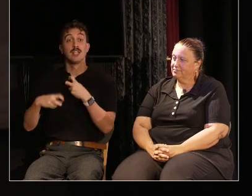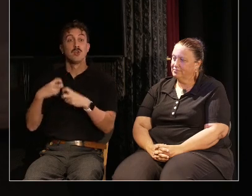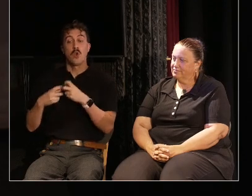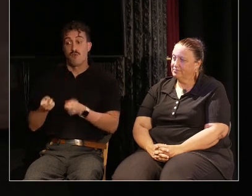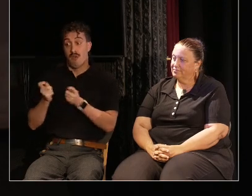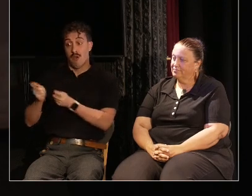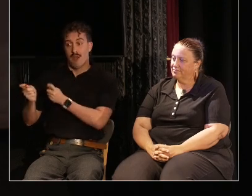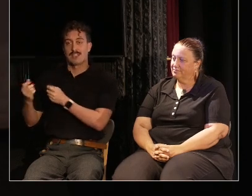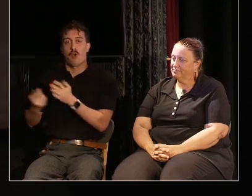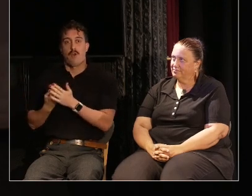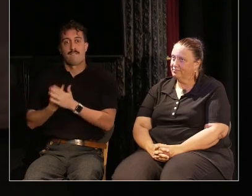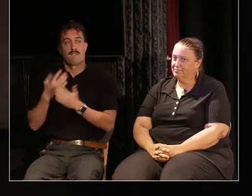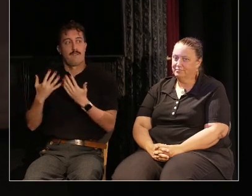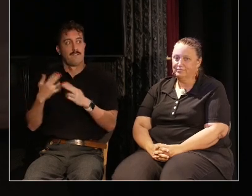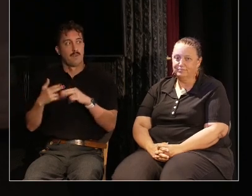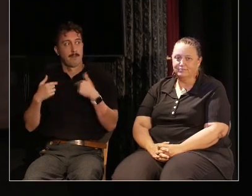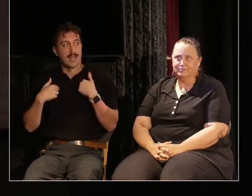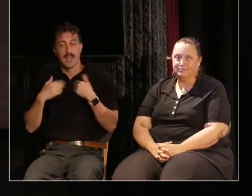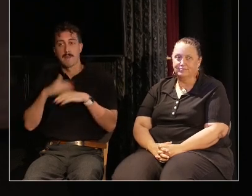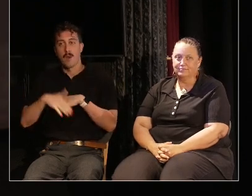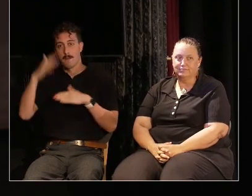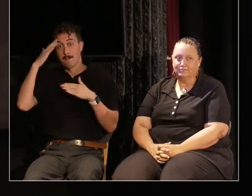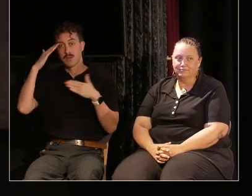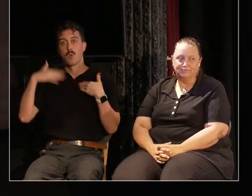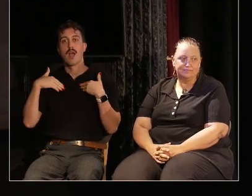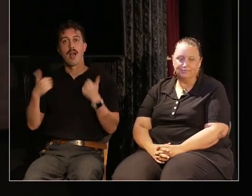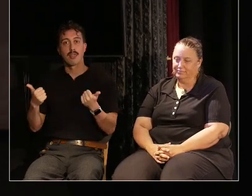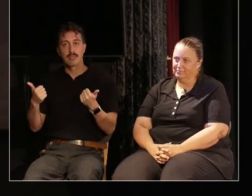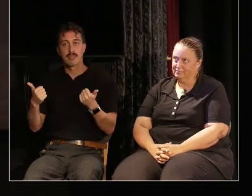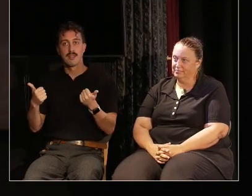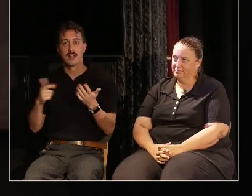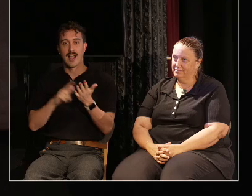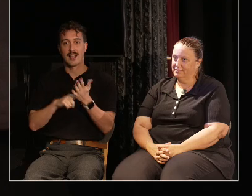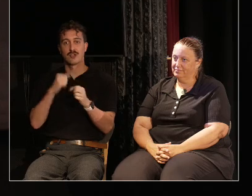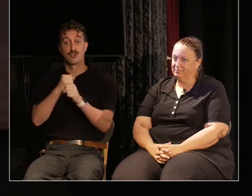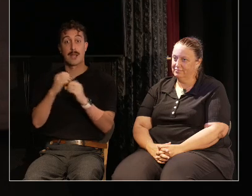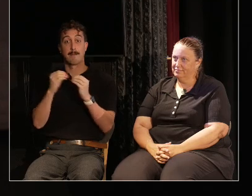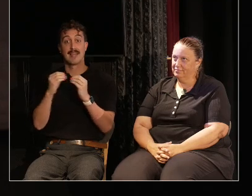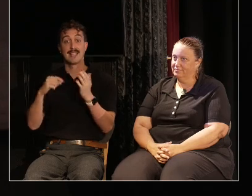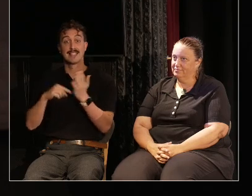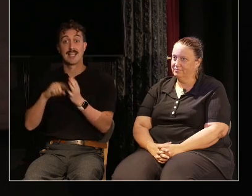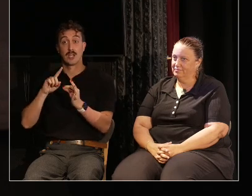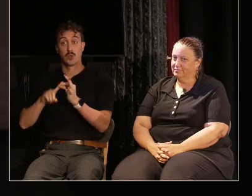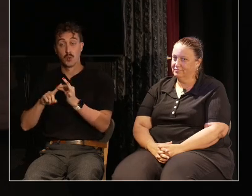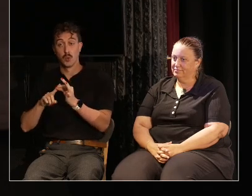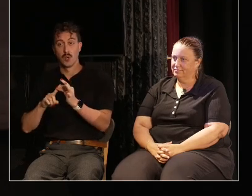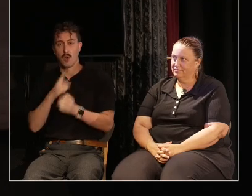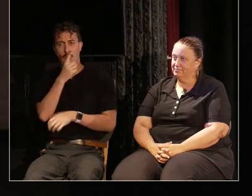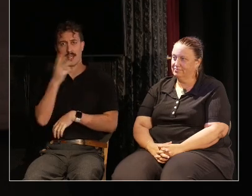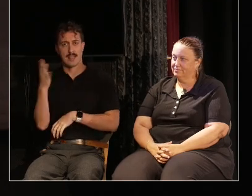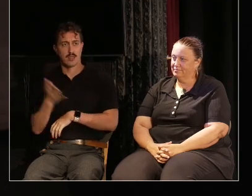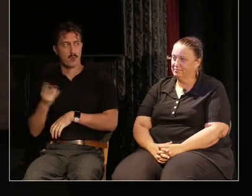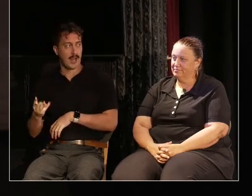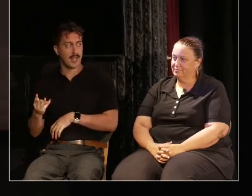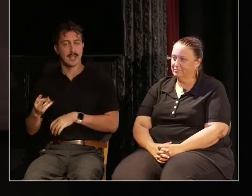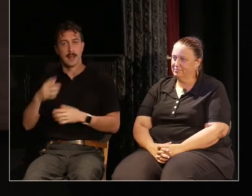health, seeing that the LGBTQ community experiences, 3 in 4 people experience mental health challenges, as